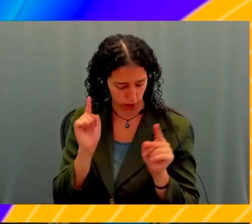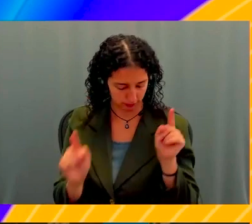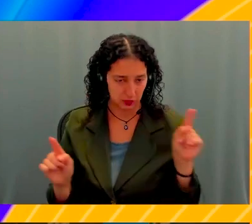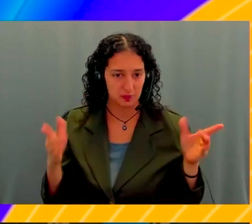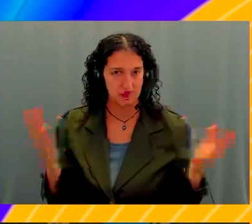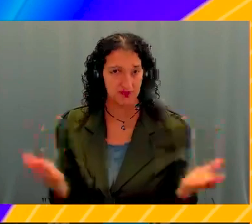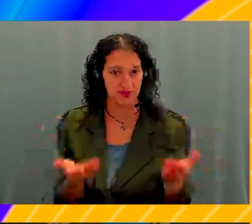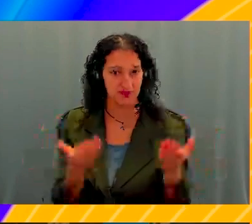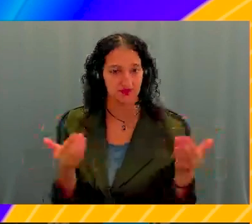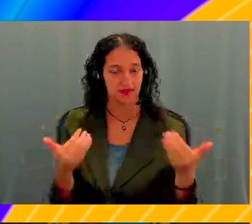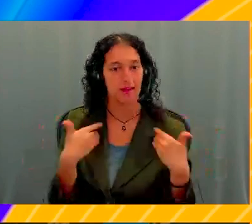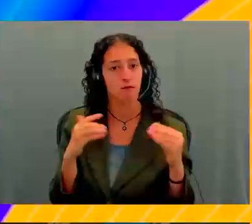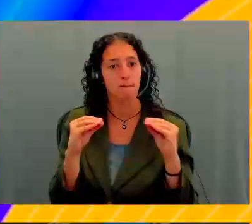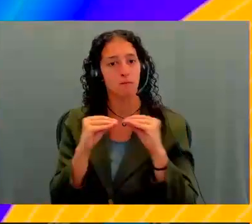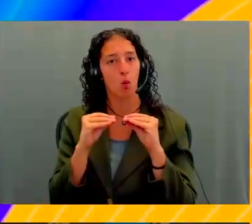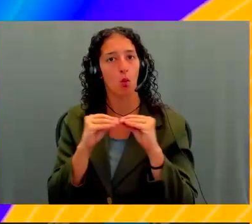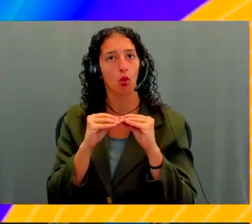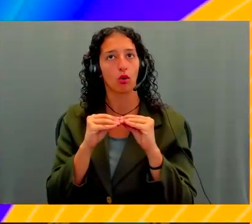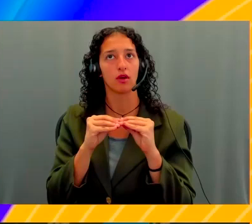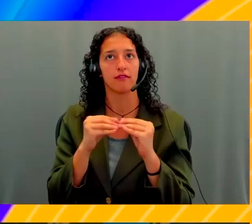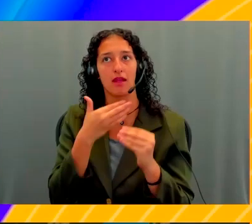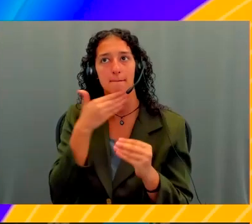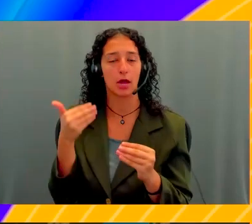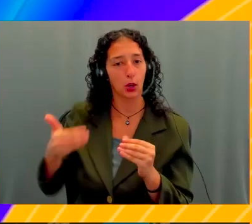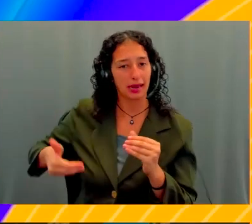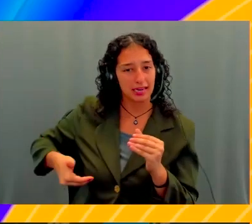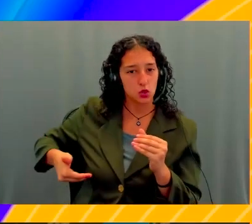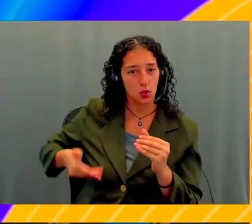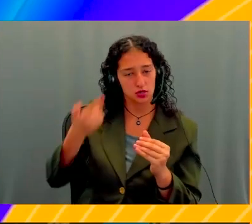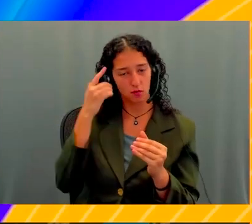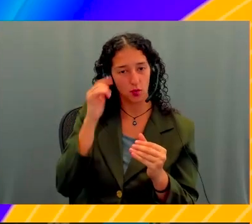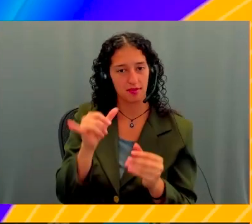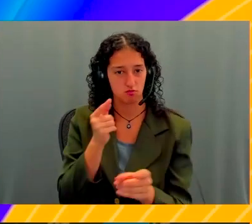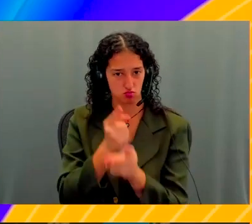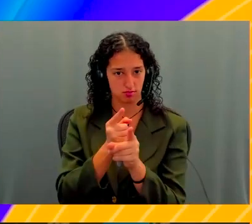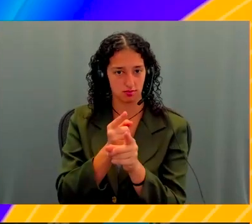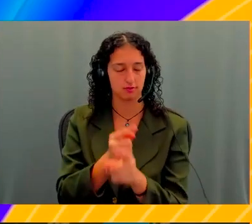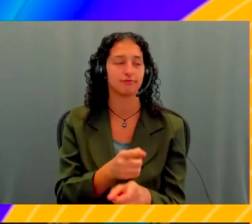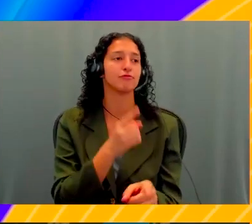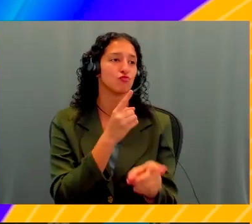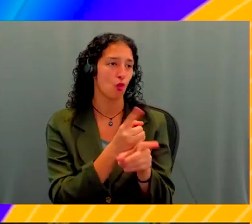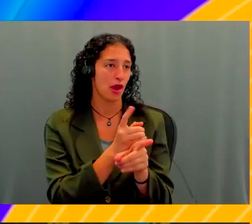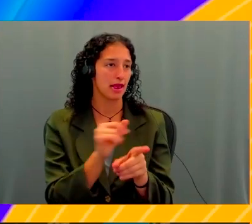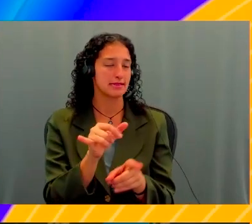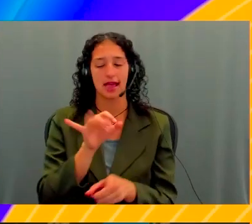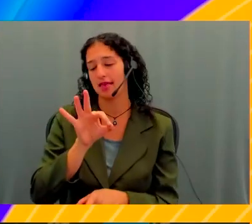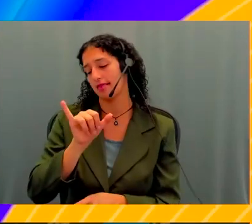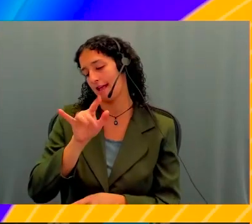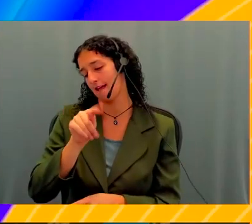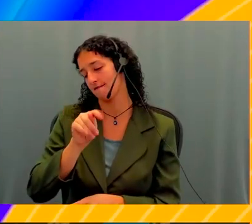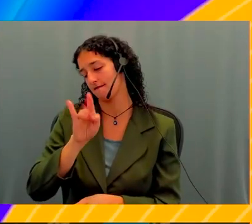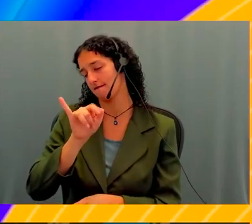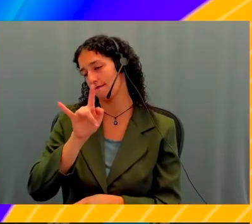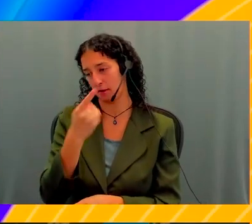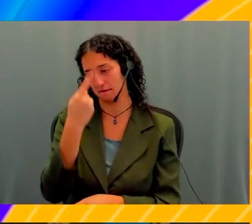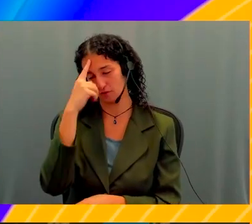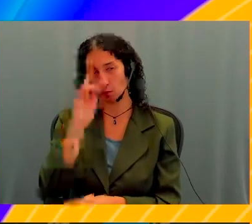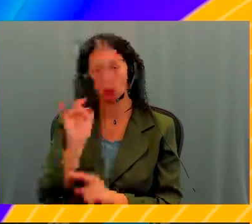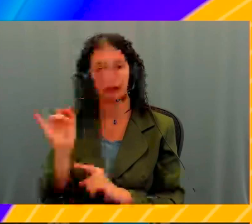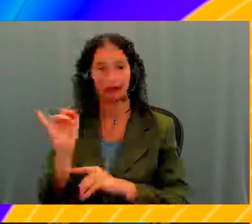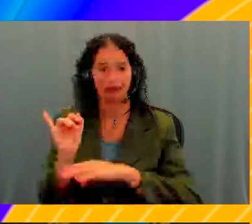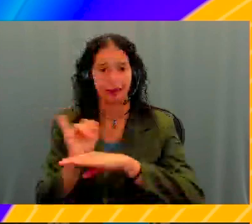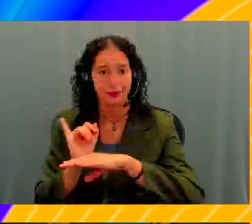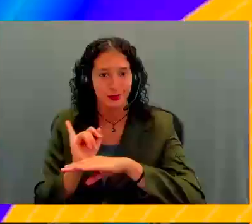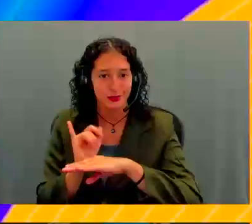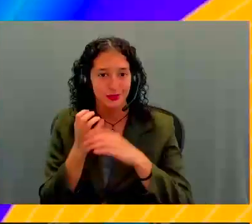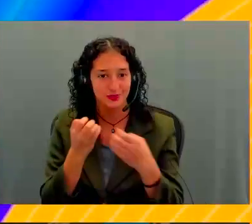give them a better intuition of it. Exactly. We call it the Fitbit for industrial equipment. I like that. So it tells you,